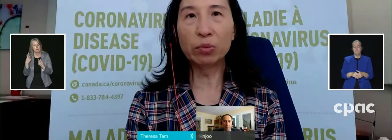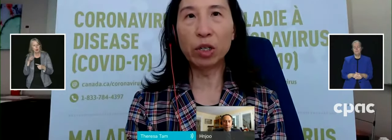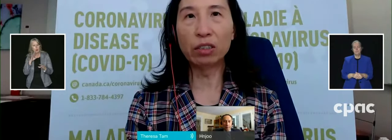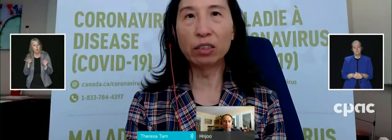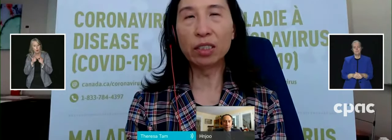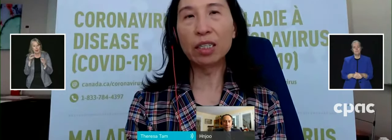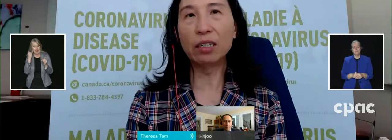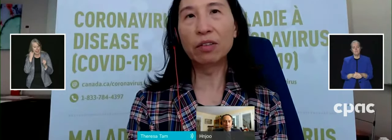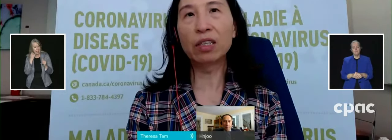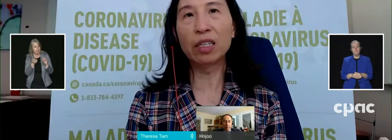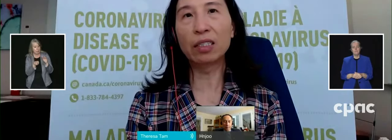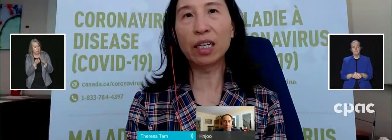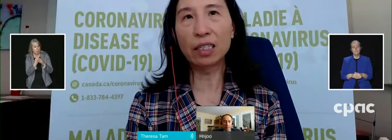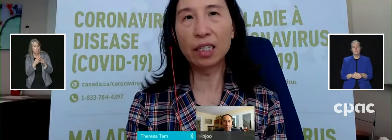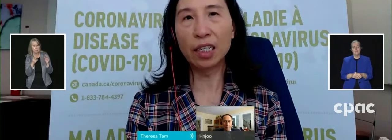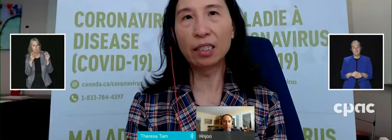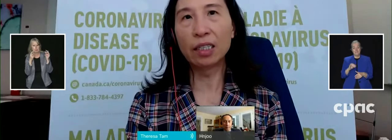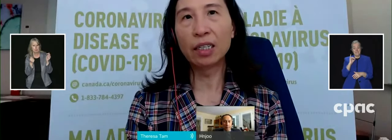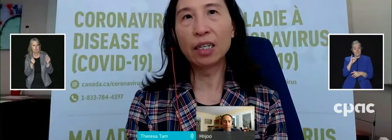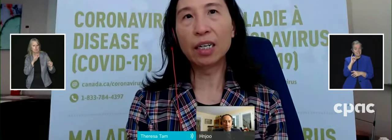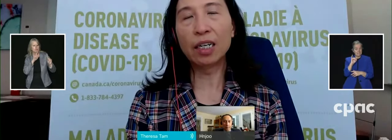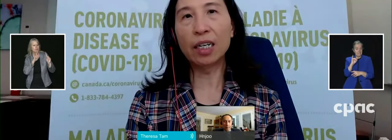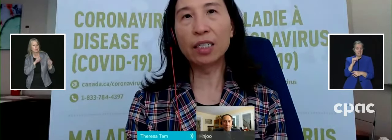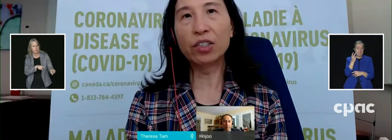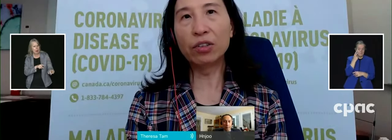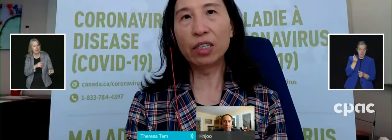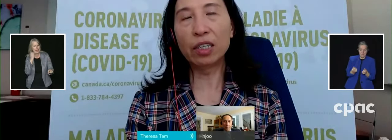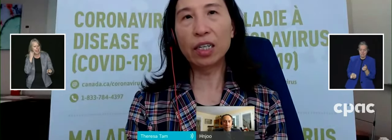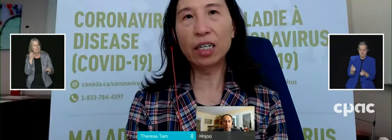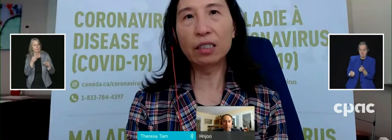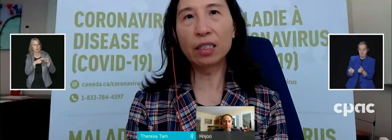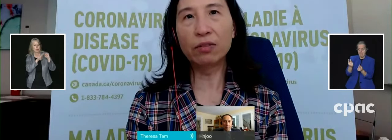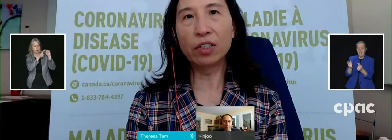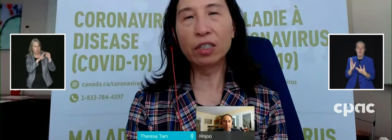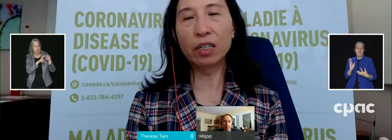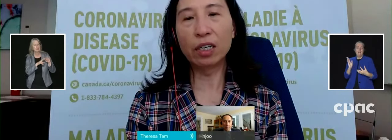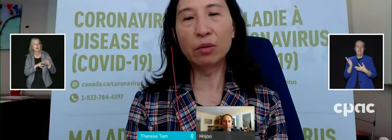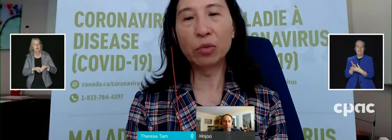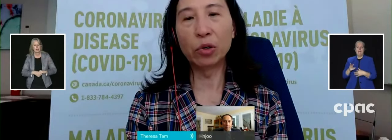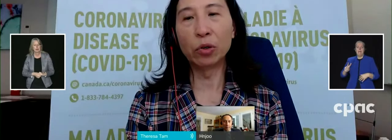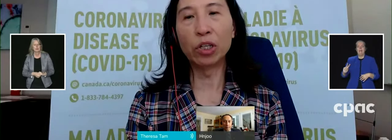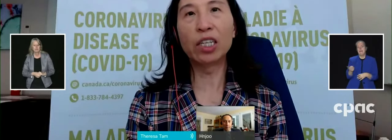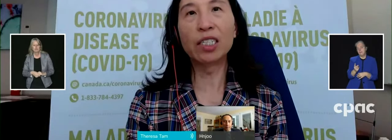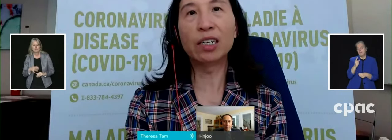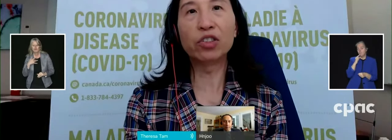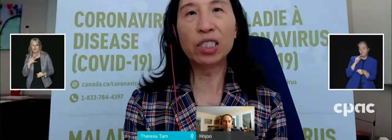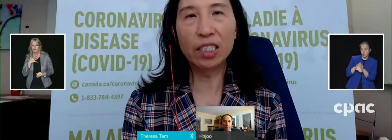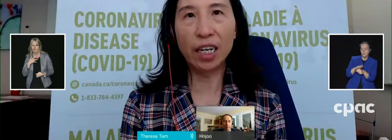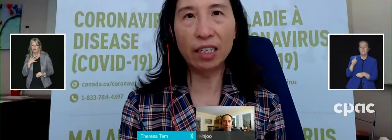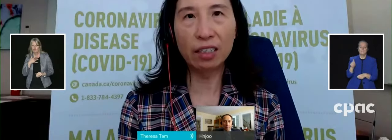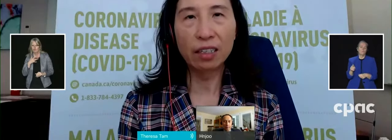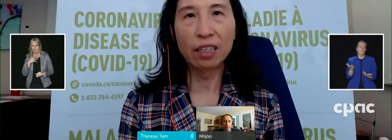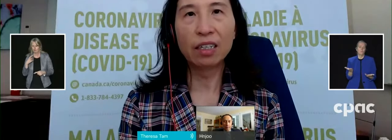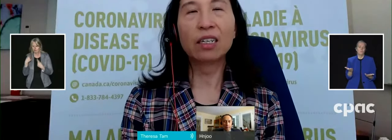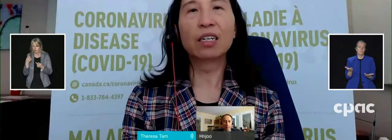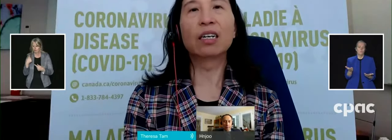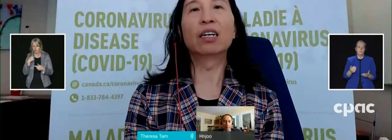rapidly respond if things escalate. And I do think that given all the things I've just